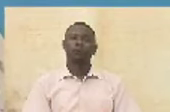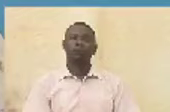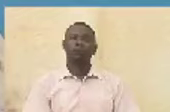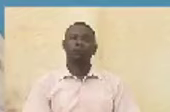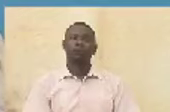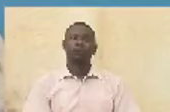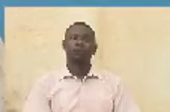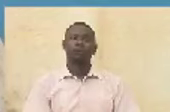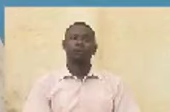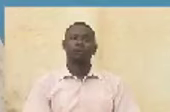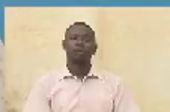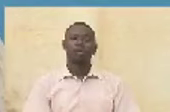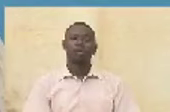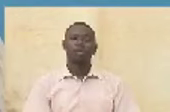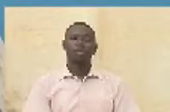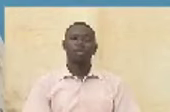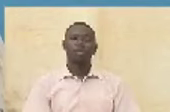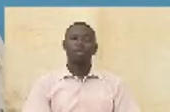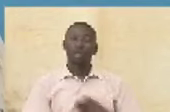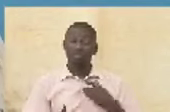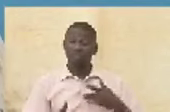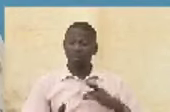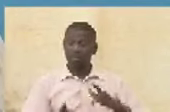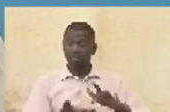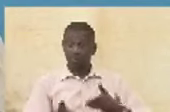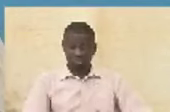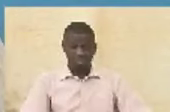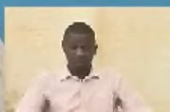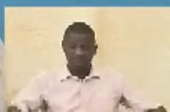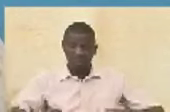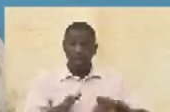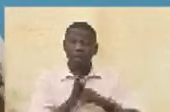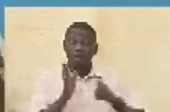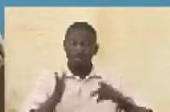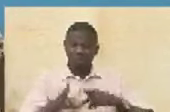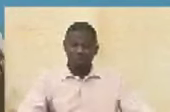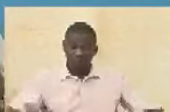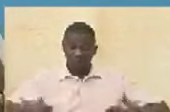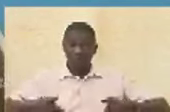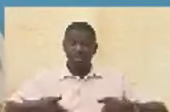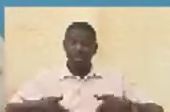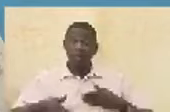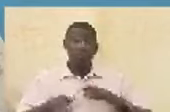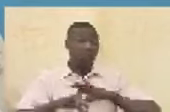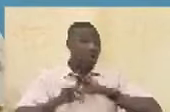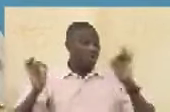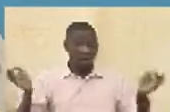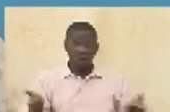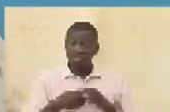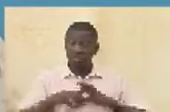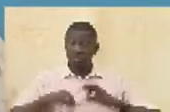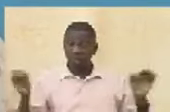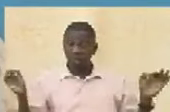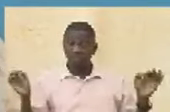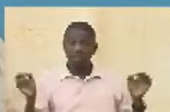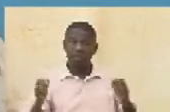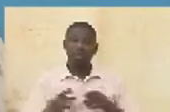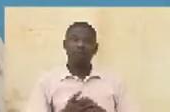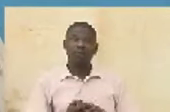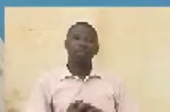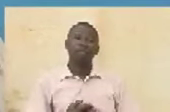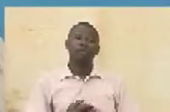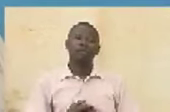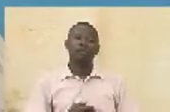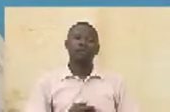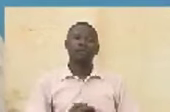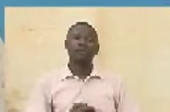wura hani la dum am fano e ka be bondi bala ha an ko lo fo ni la ye wura ye tiko bo ye den di ko bo ye la santo fano we la dum am